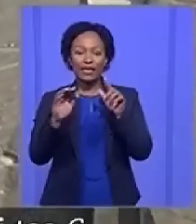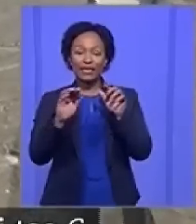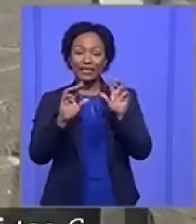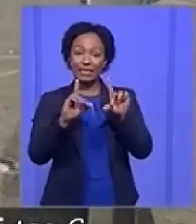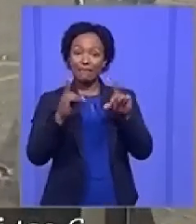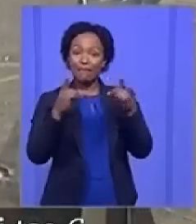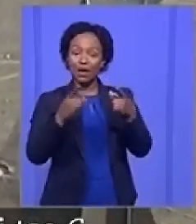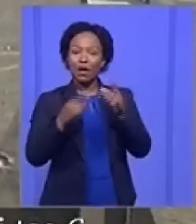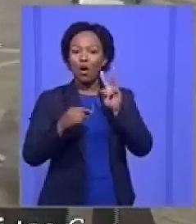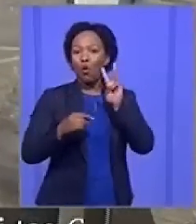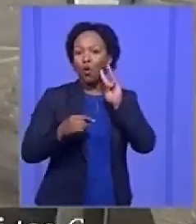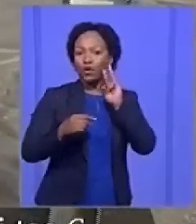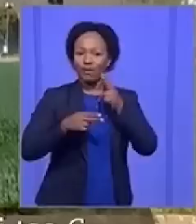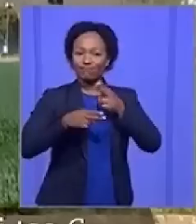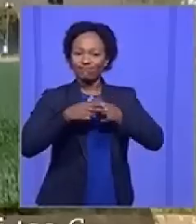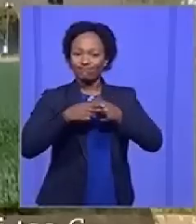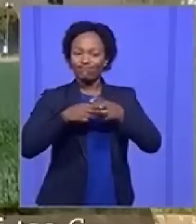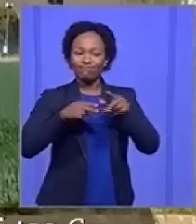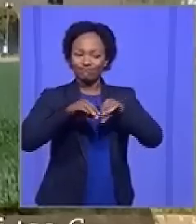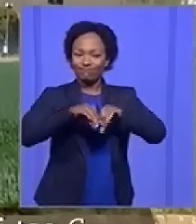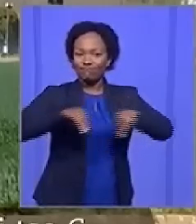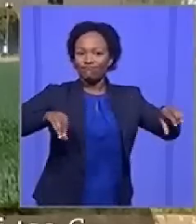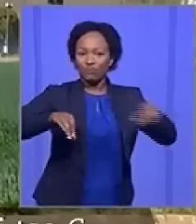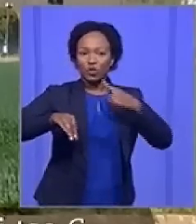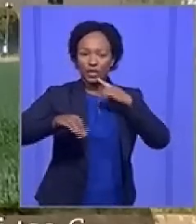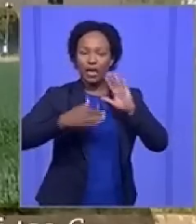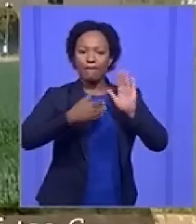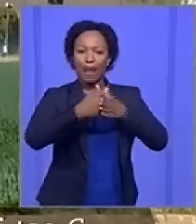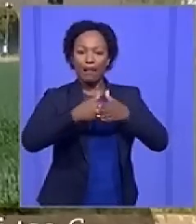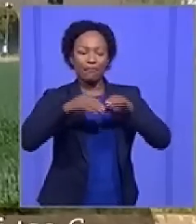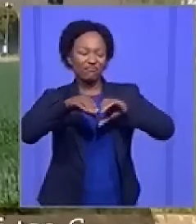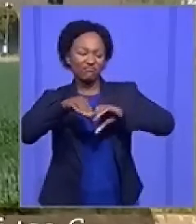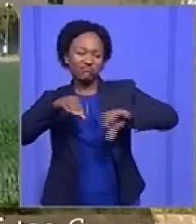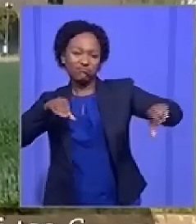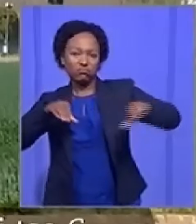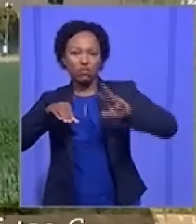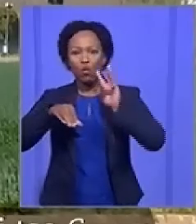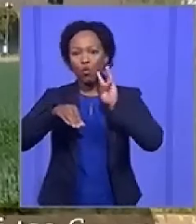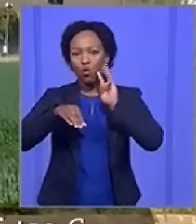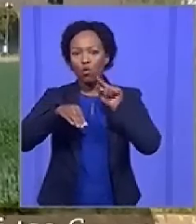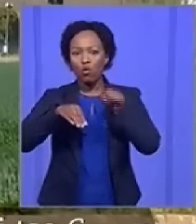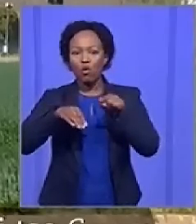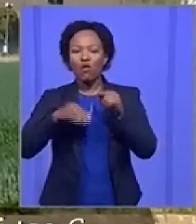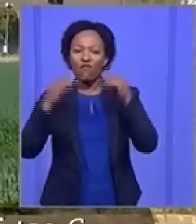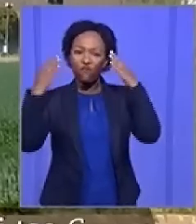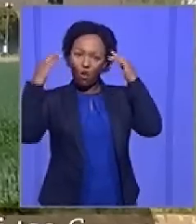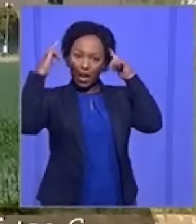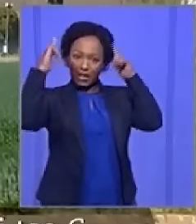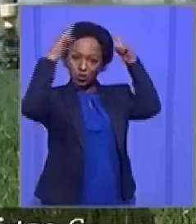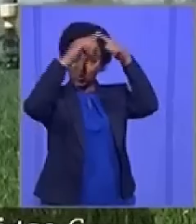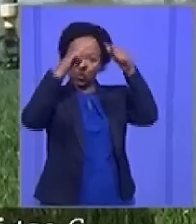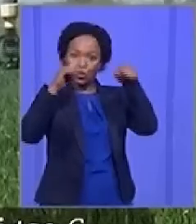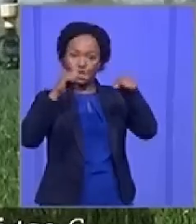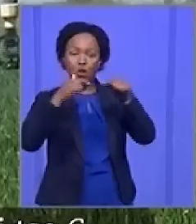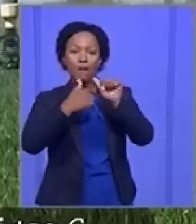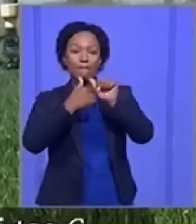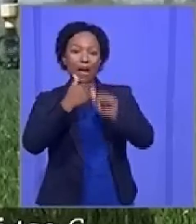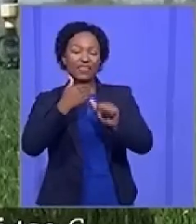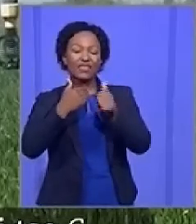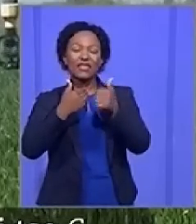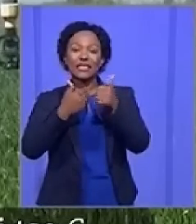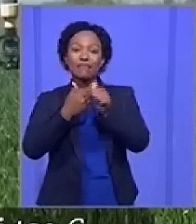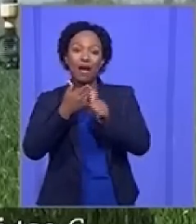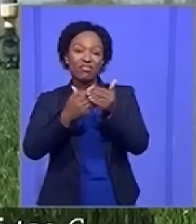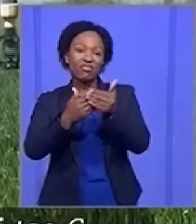la metsi le dikgwerekgwere hore le tlilo kwala peipi ya metsi ya dihlaba ya Lesotho kgweding e tse tshiletseng.